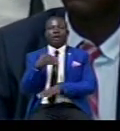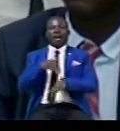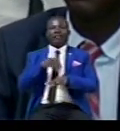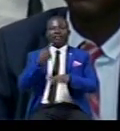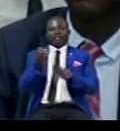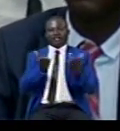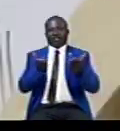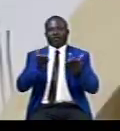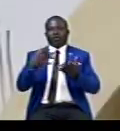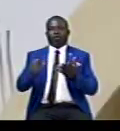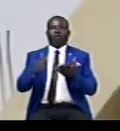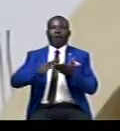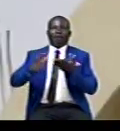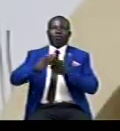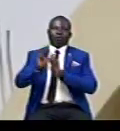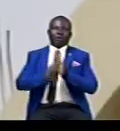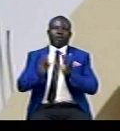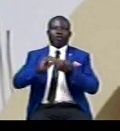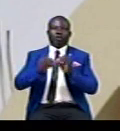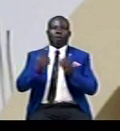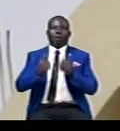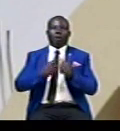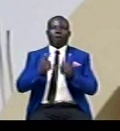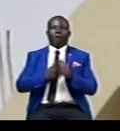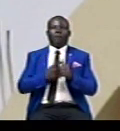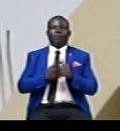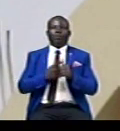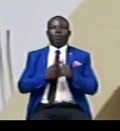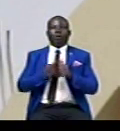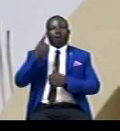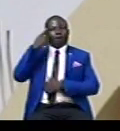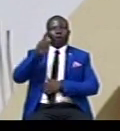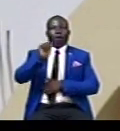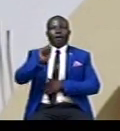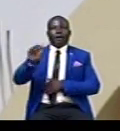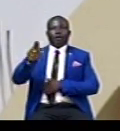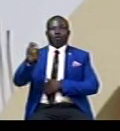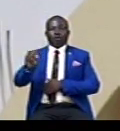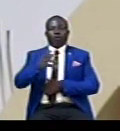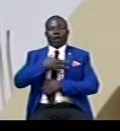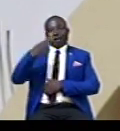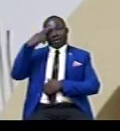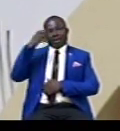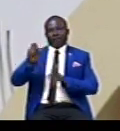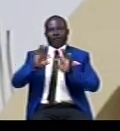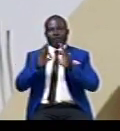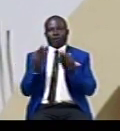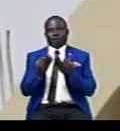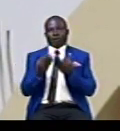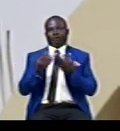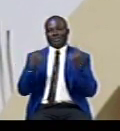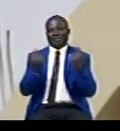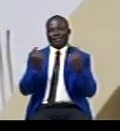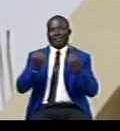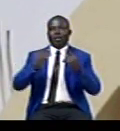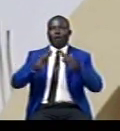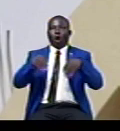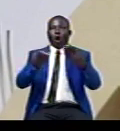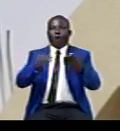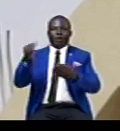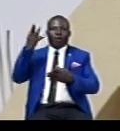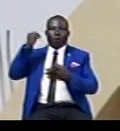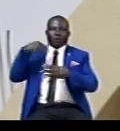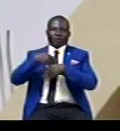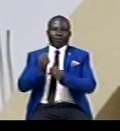of atonement number one for Aaron or his family sin offering and yet